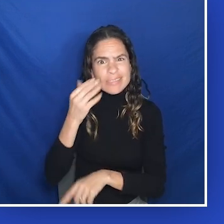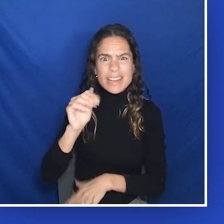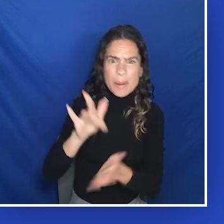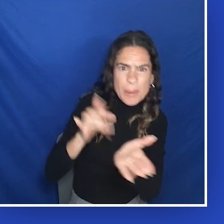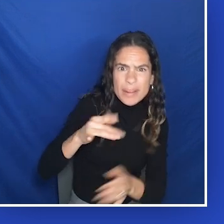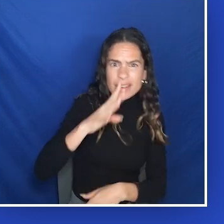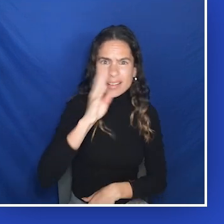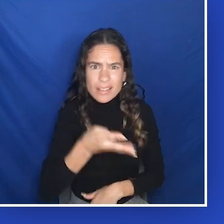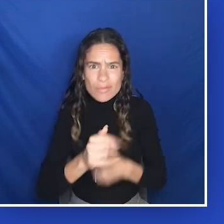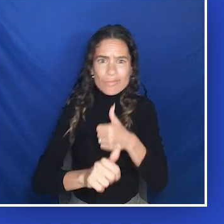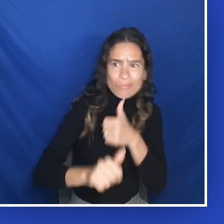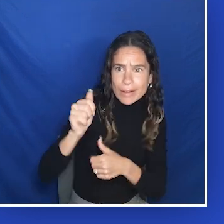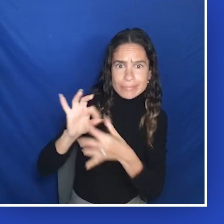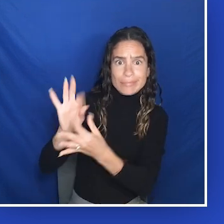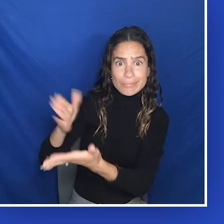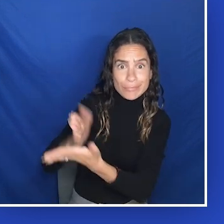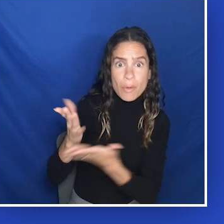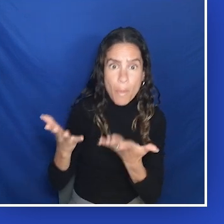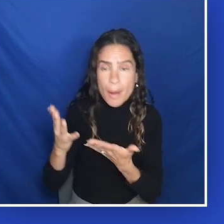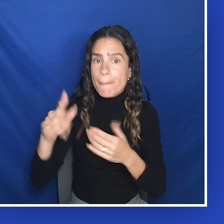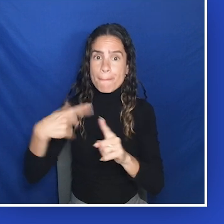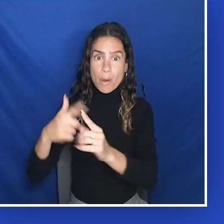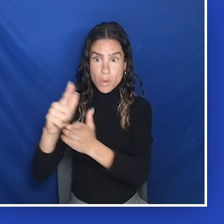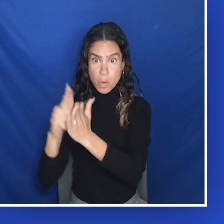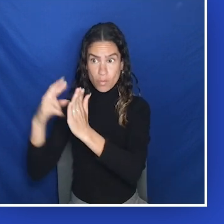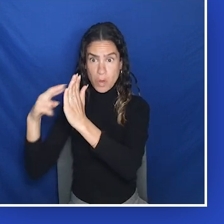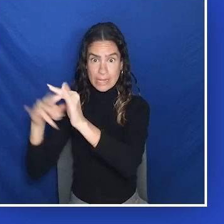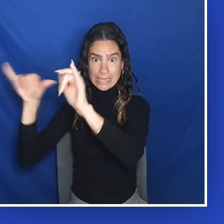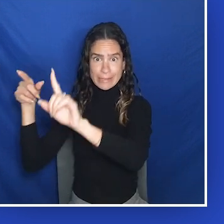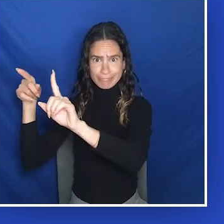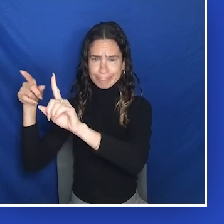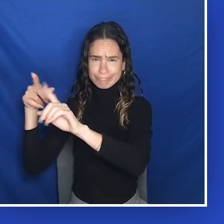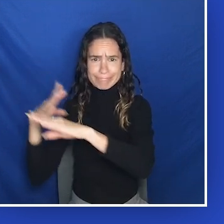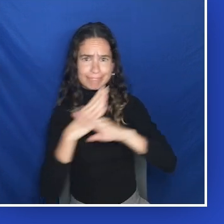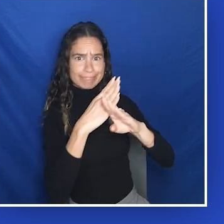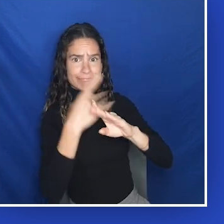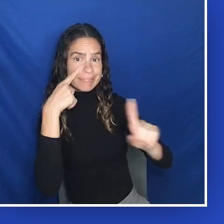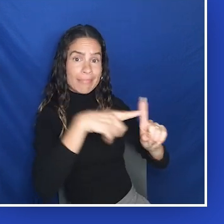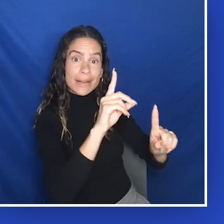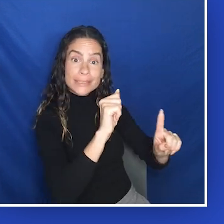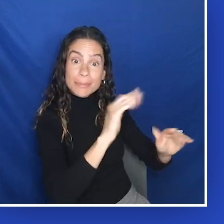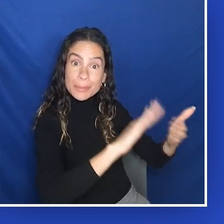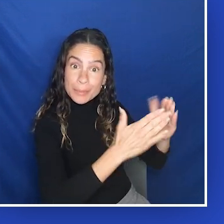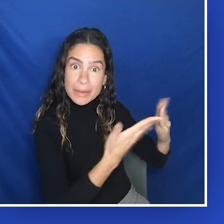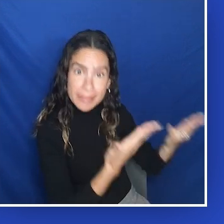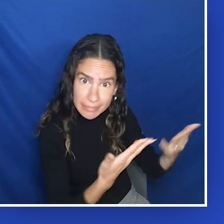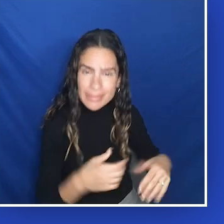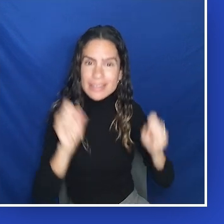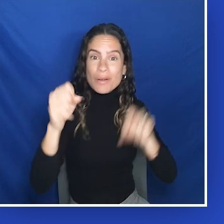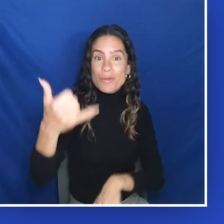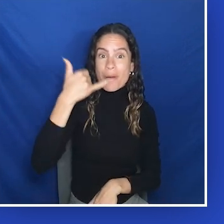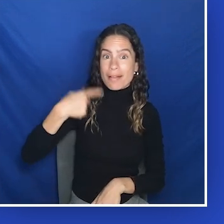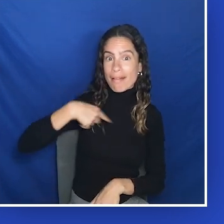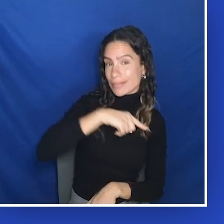face abuse, neglect, or threats to their rights, or when a law, regulation, or system is creating barriers for the disability